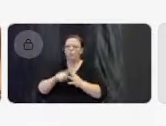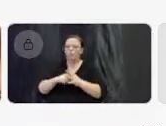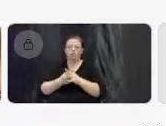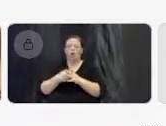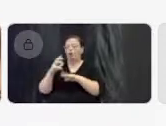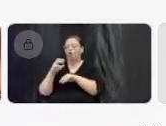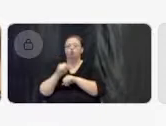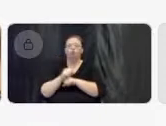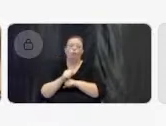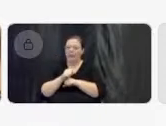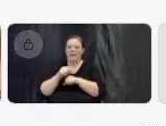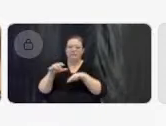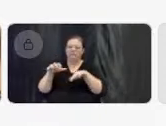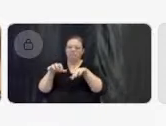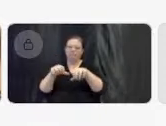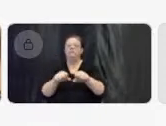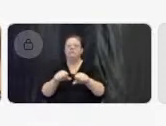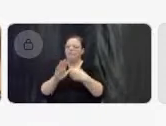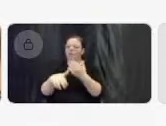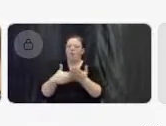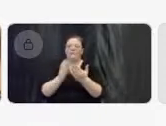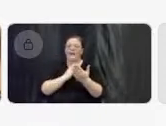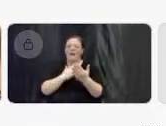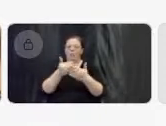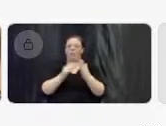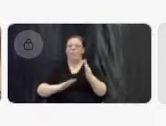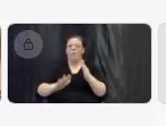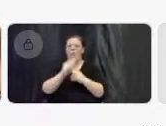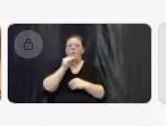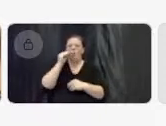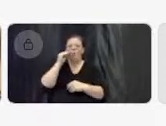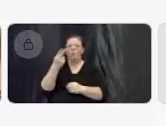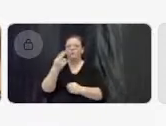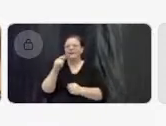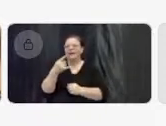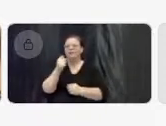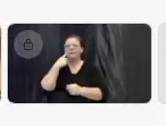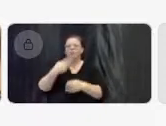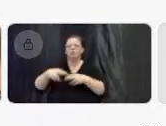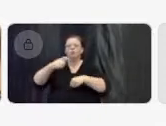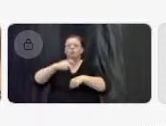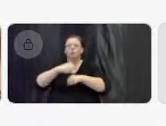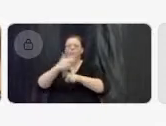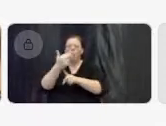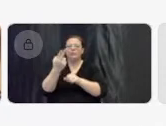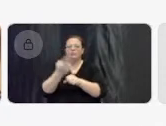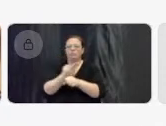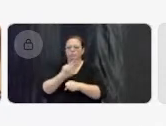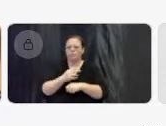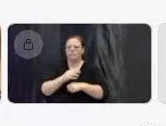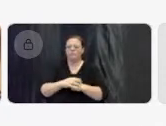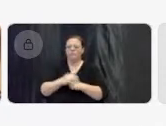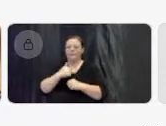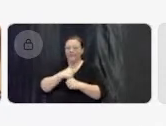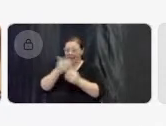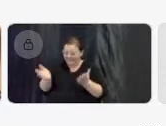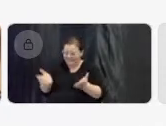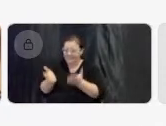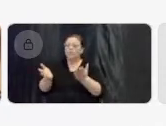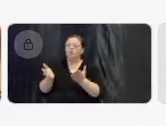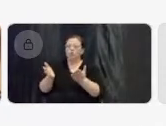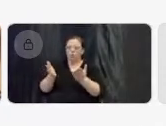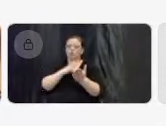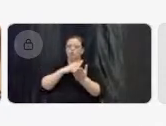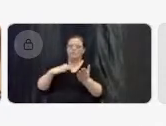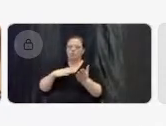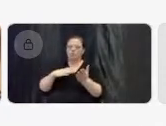of cannibalizing our neighborhood's homes in the Heights for short-term hotel use. I urge the Planning Commission members